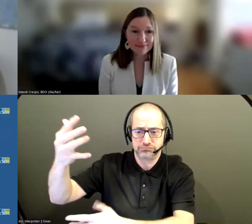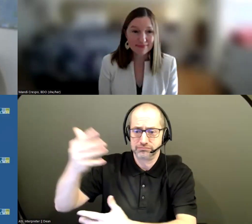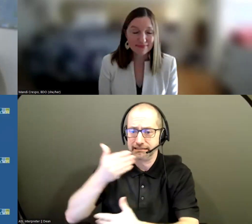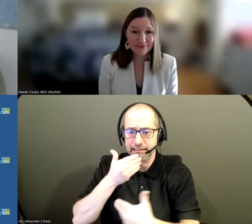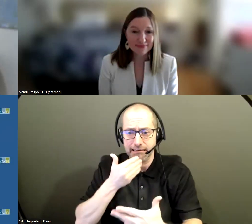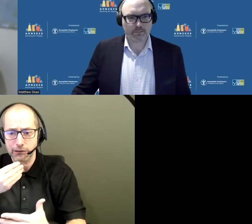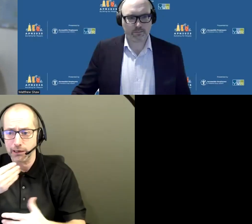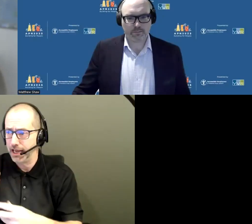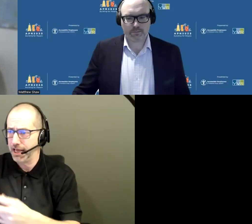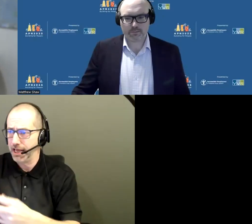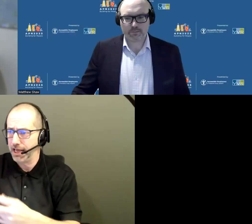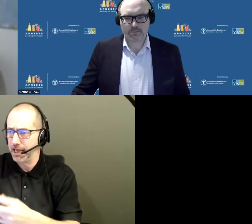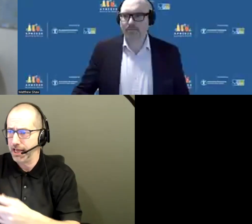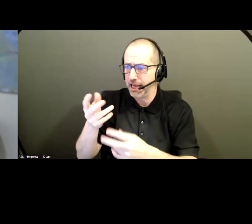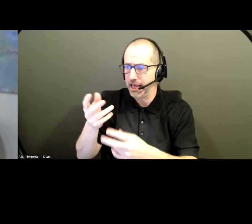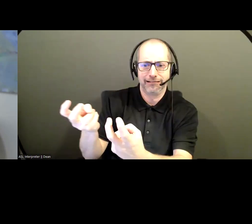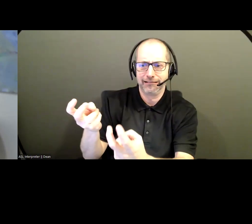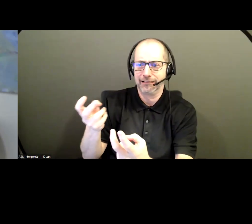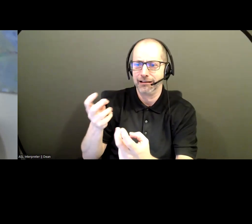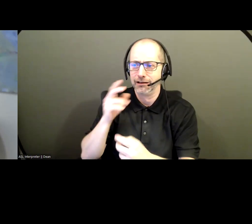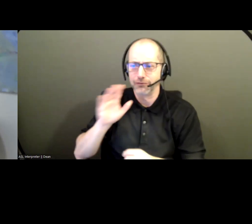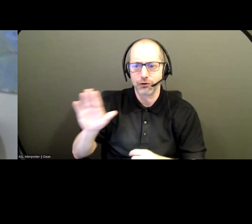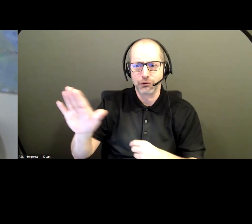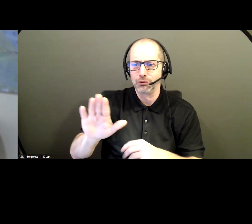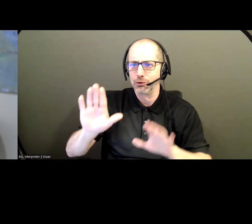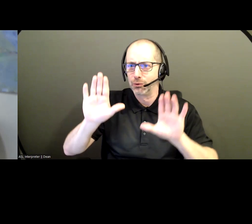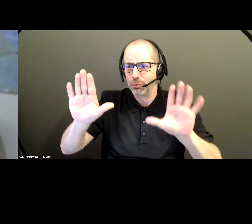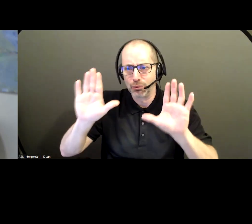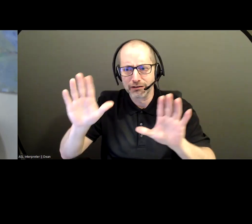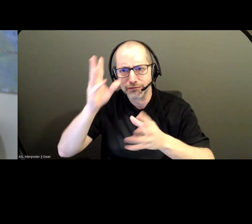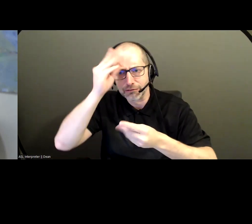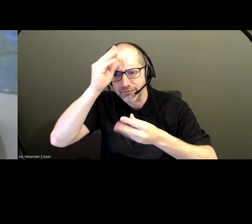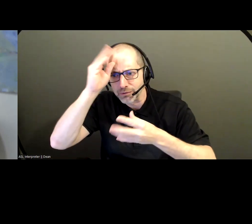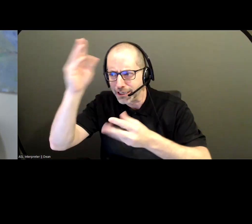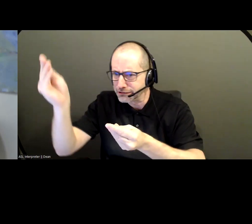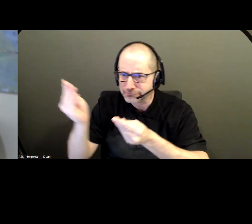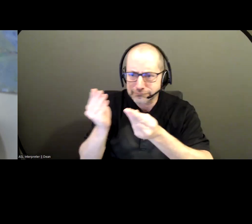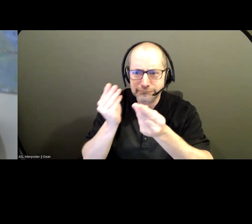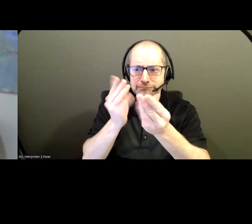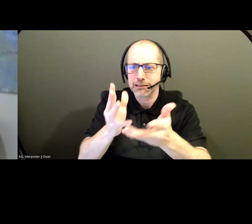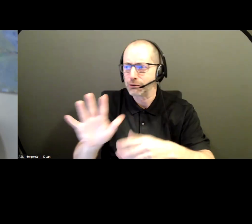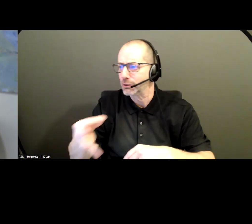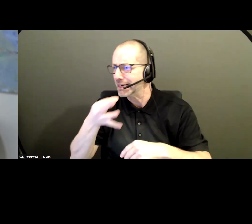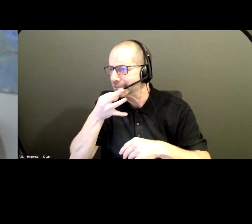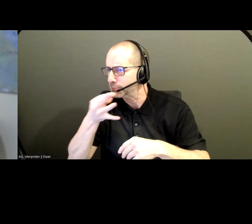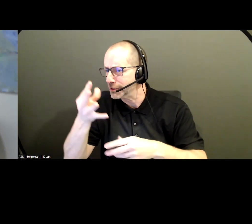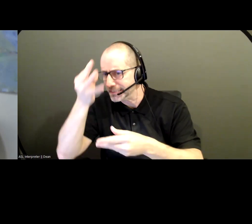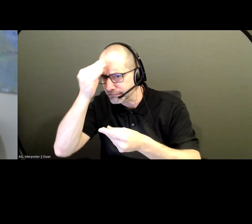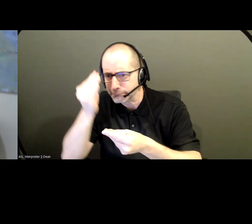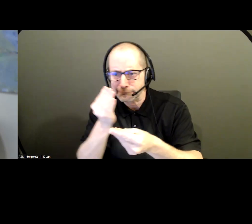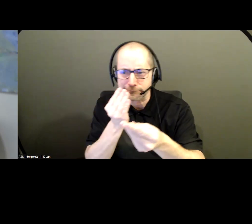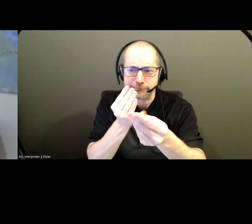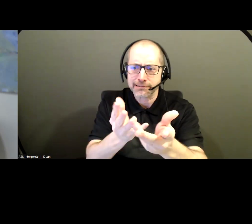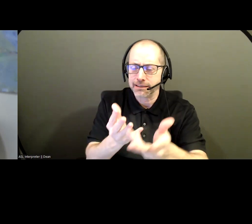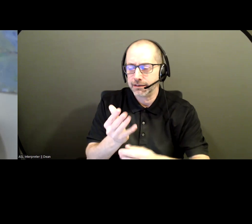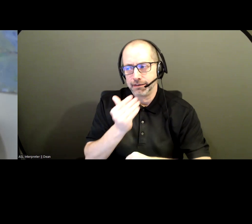our panelists for your just insightful contributions, for sharing your expertise. It has